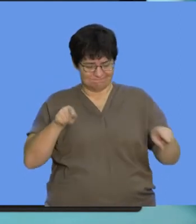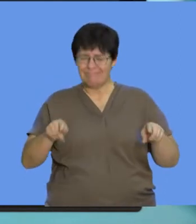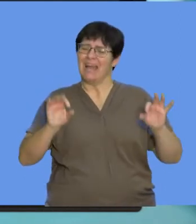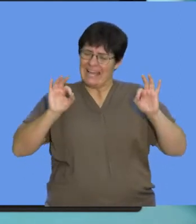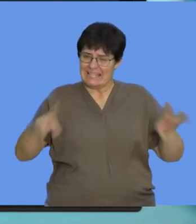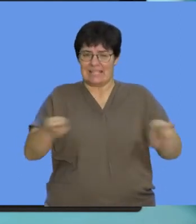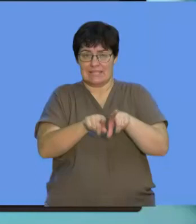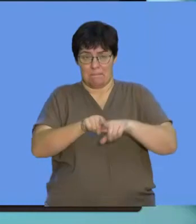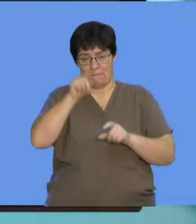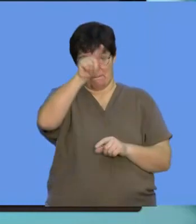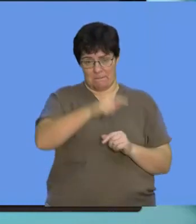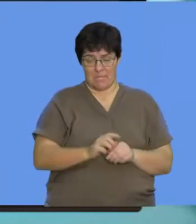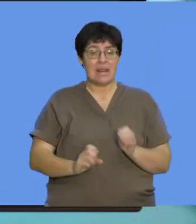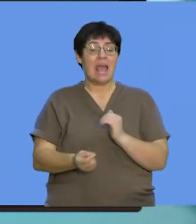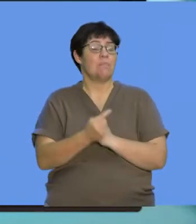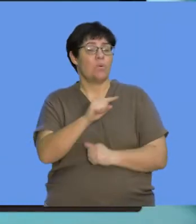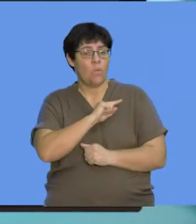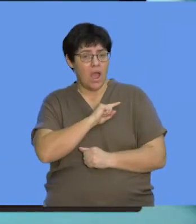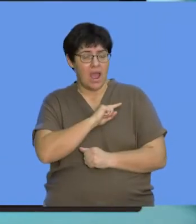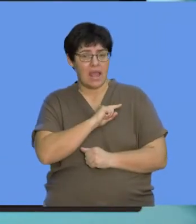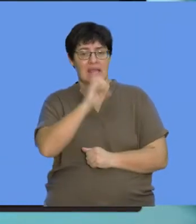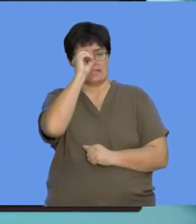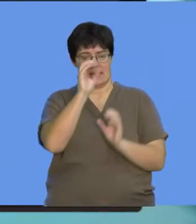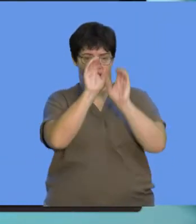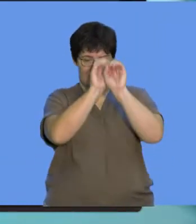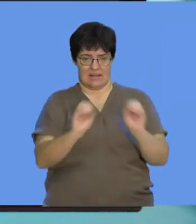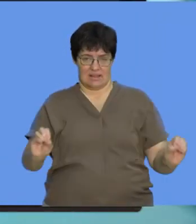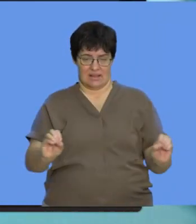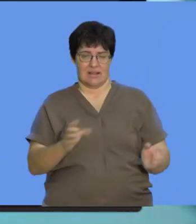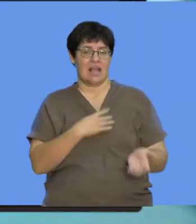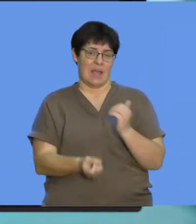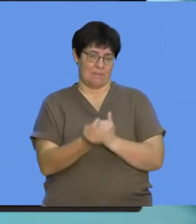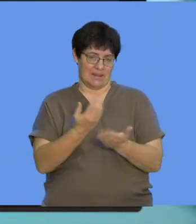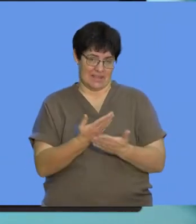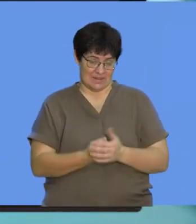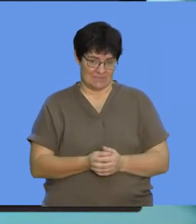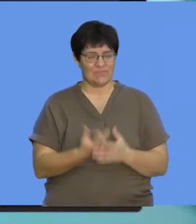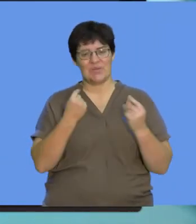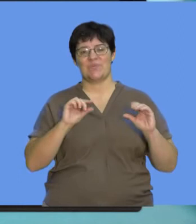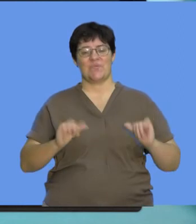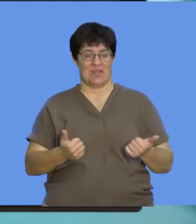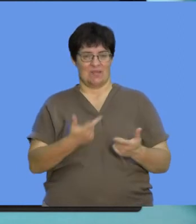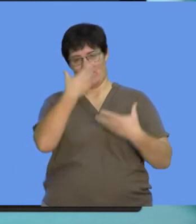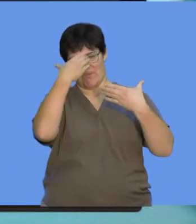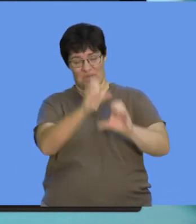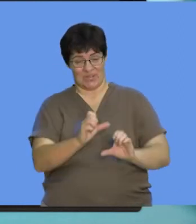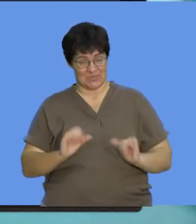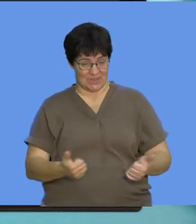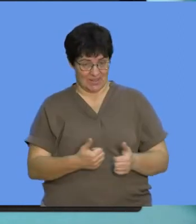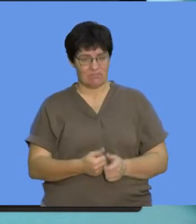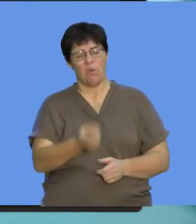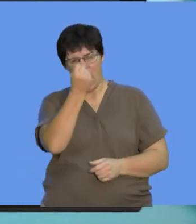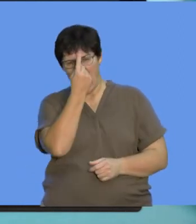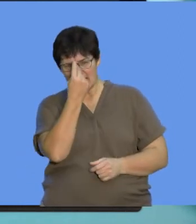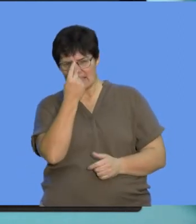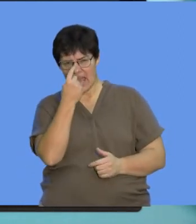at the end. And this all happens so that the cell can prepare for cell division. So guys, you've done well, you've been focused.